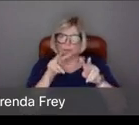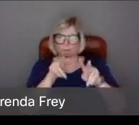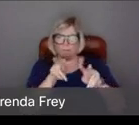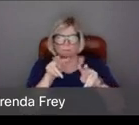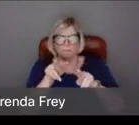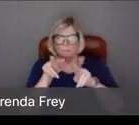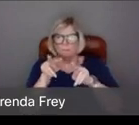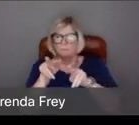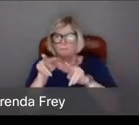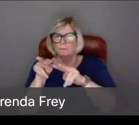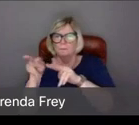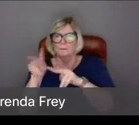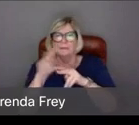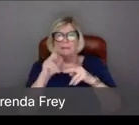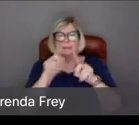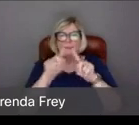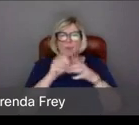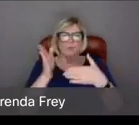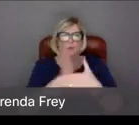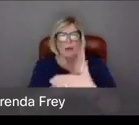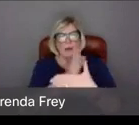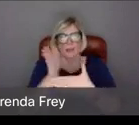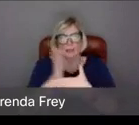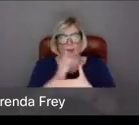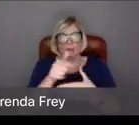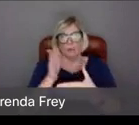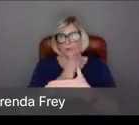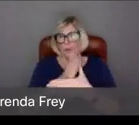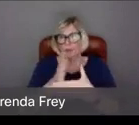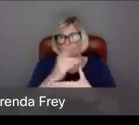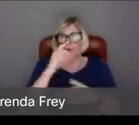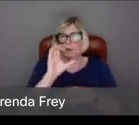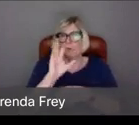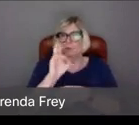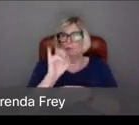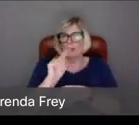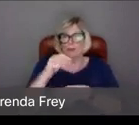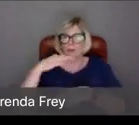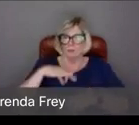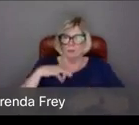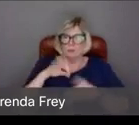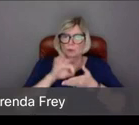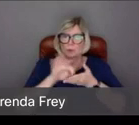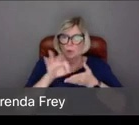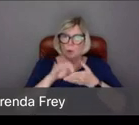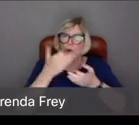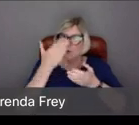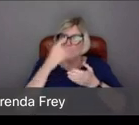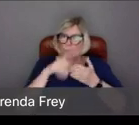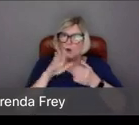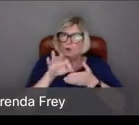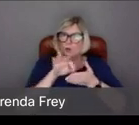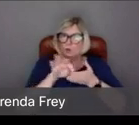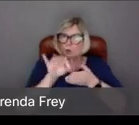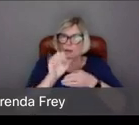idea of the ranges. So these are the ranges of a credit score. And you want to know what's your score and what